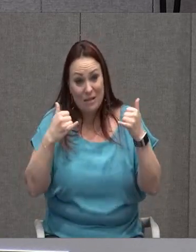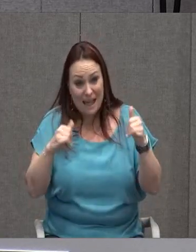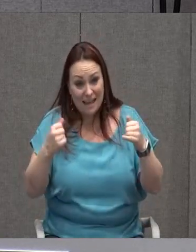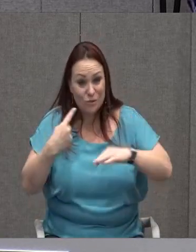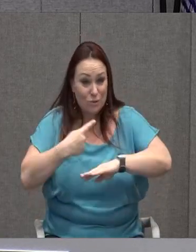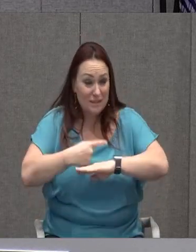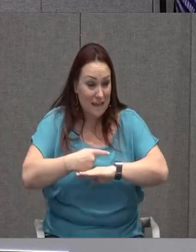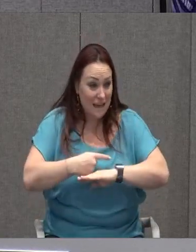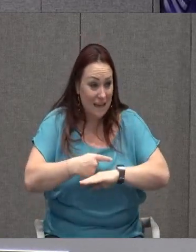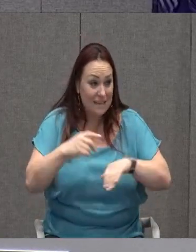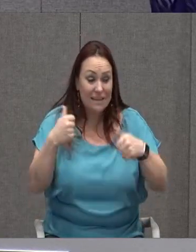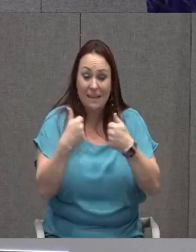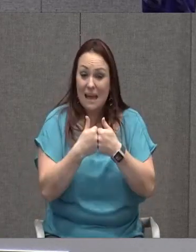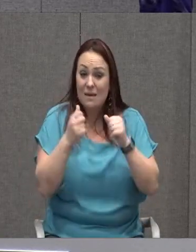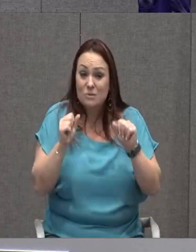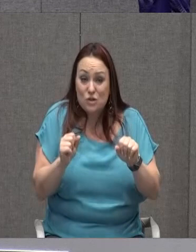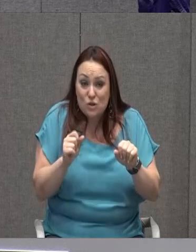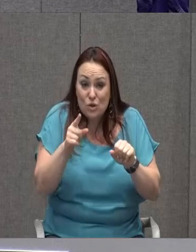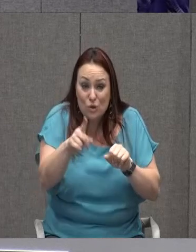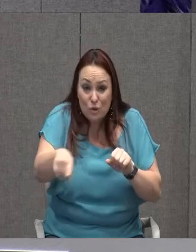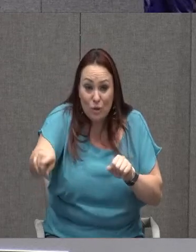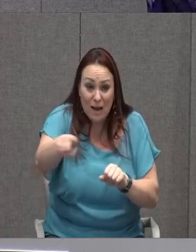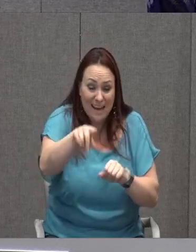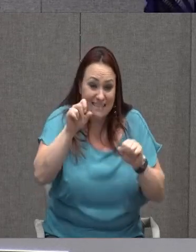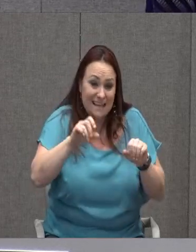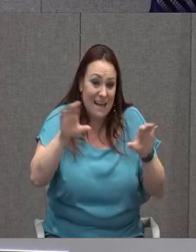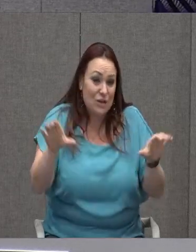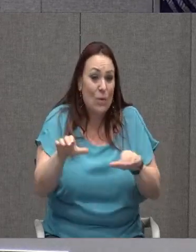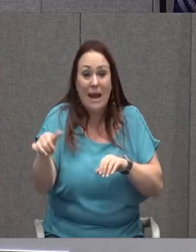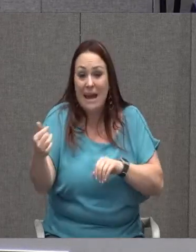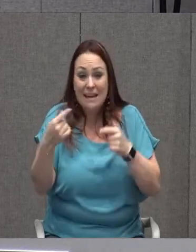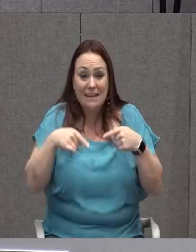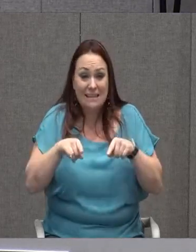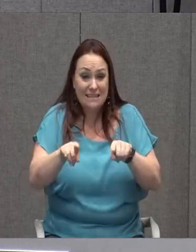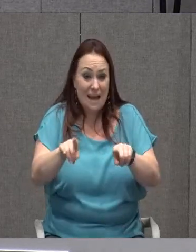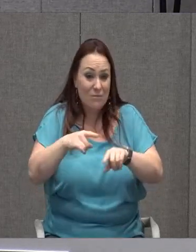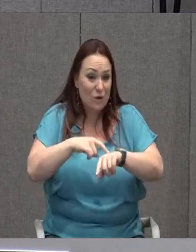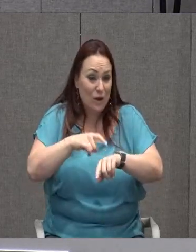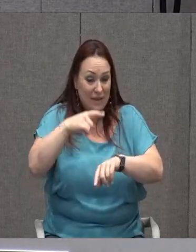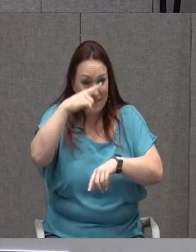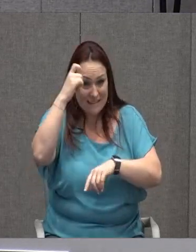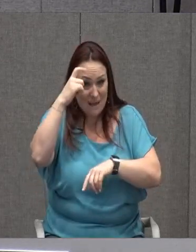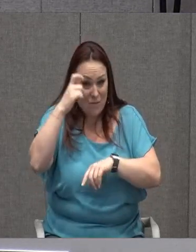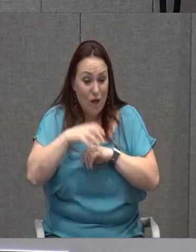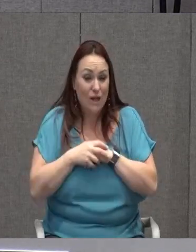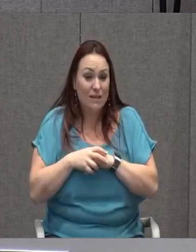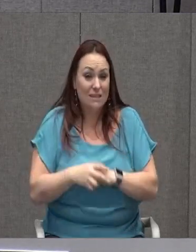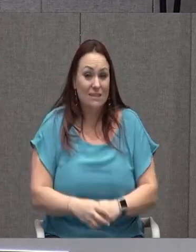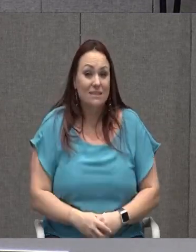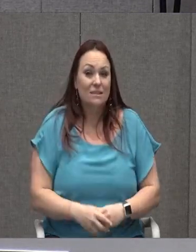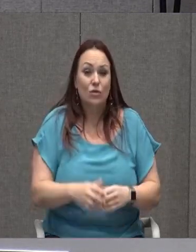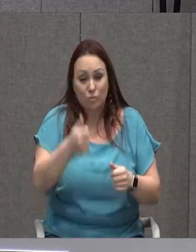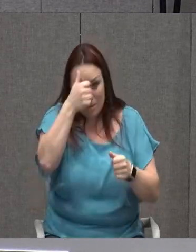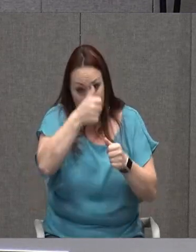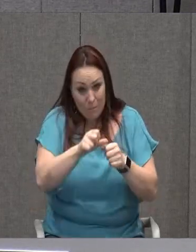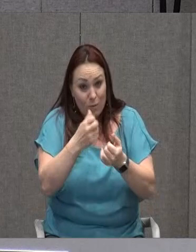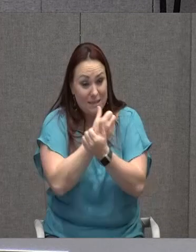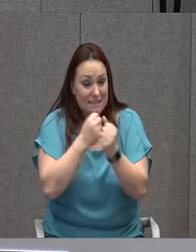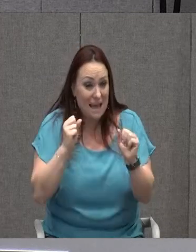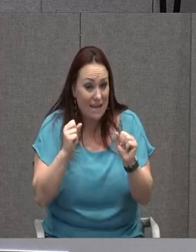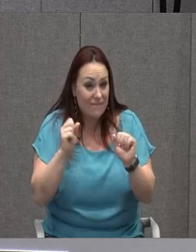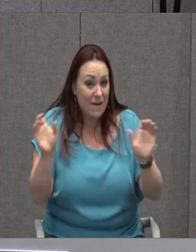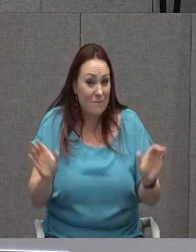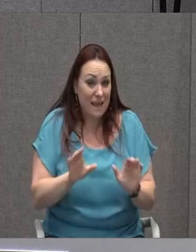today. These are games that you can play anytime this summer. Remember to be safe,